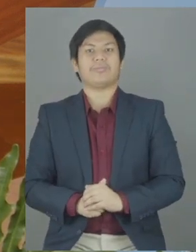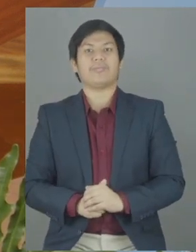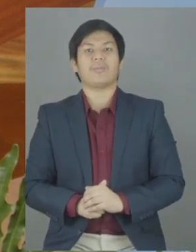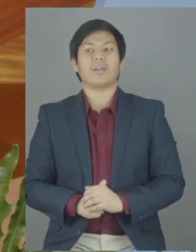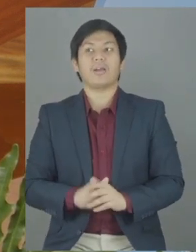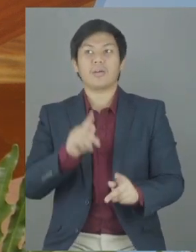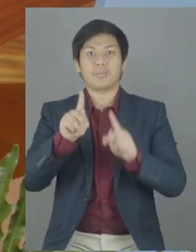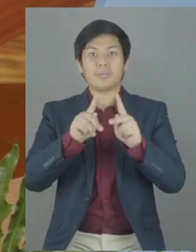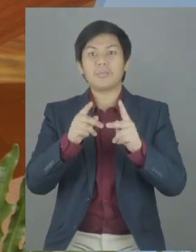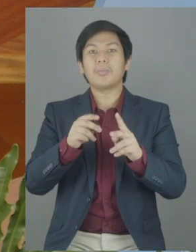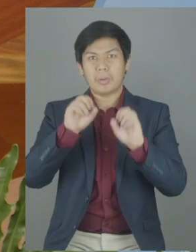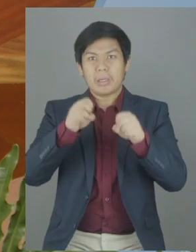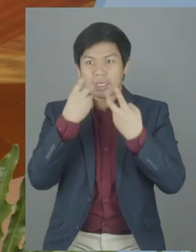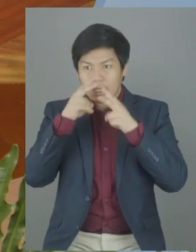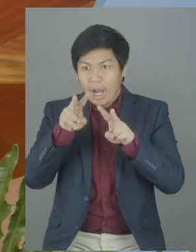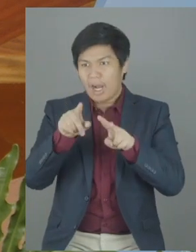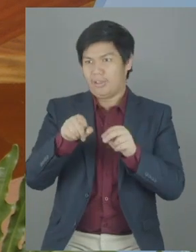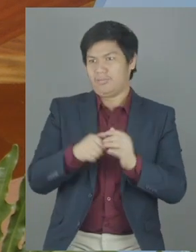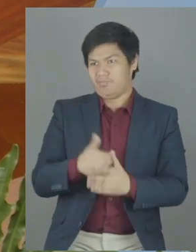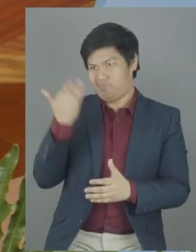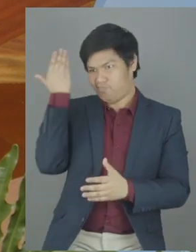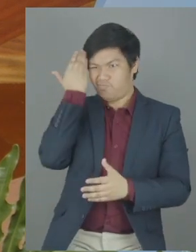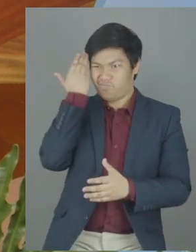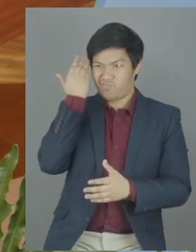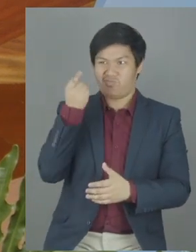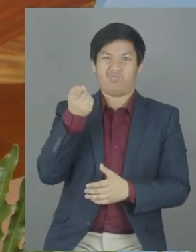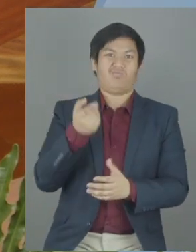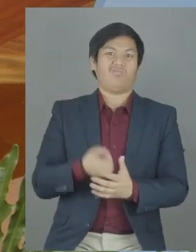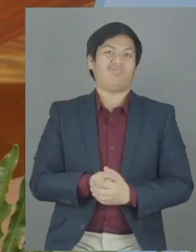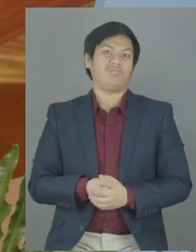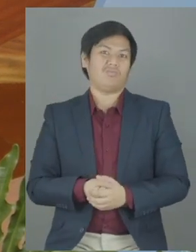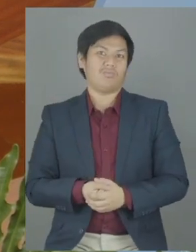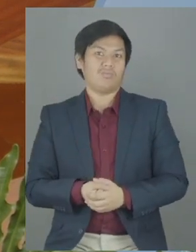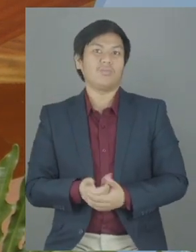People see through that. You see through that.